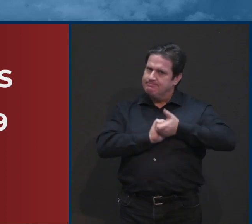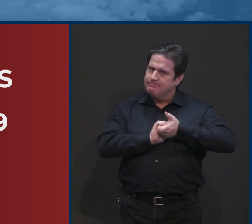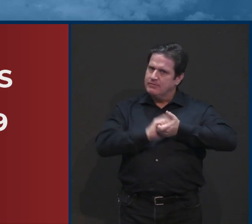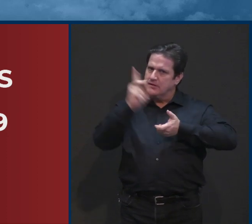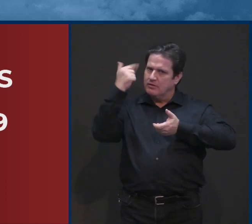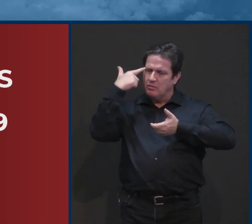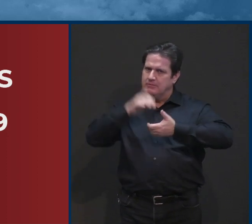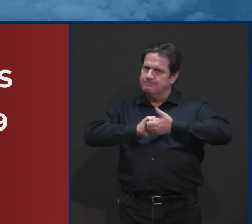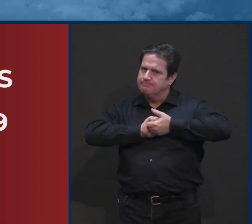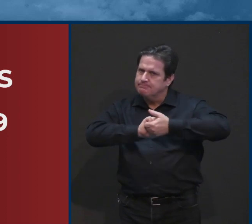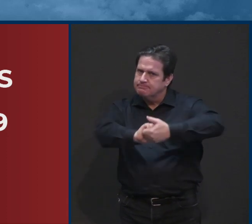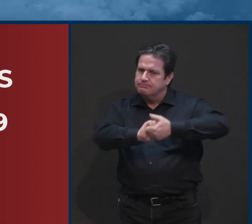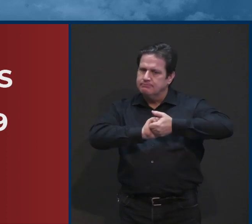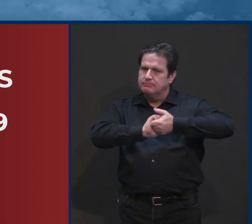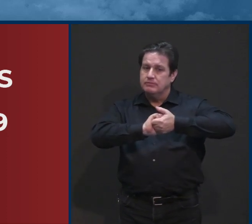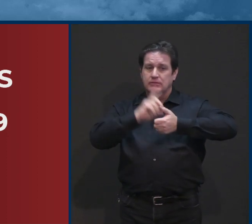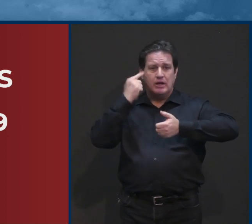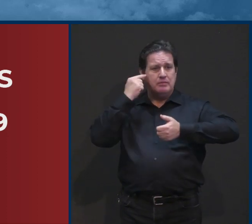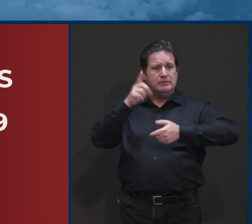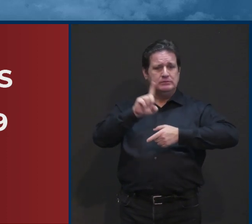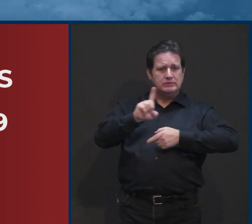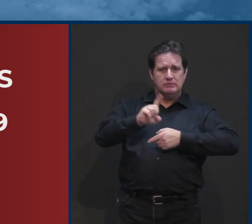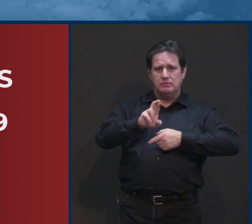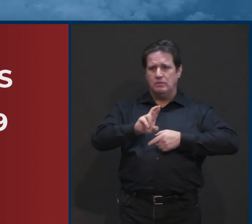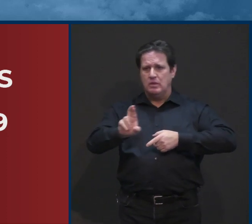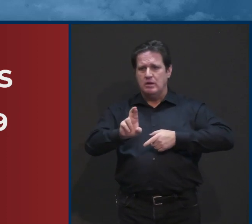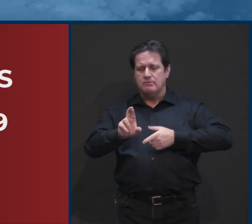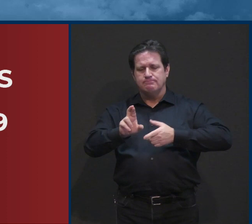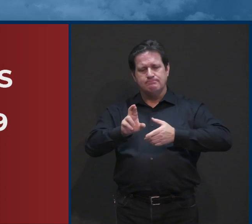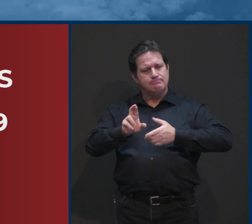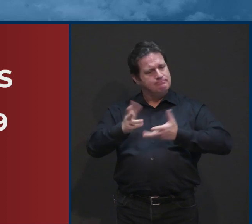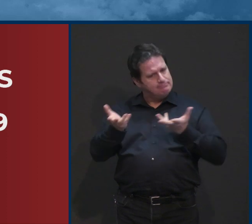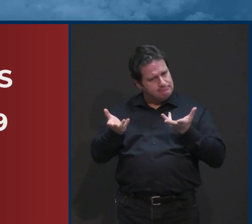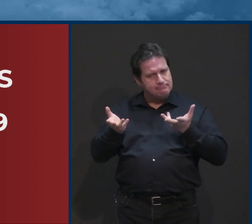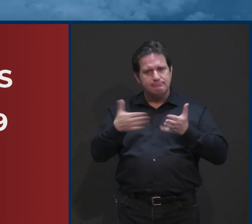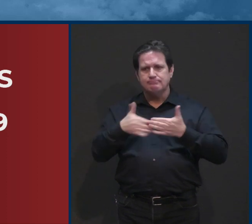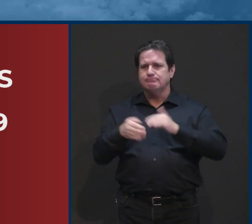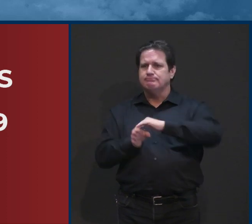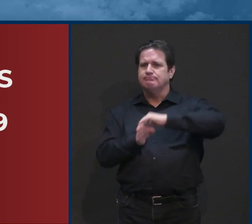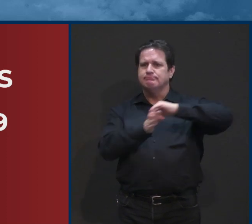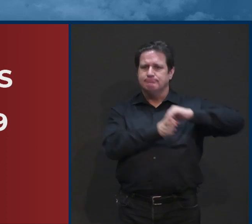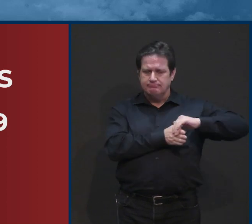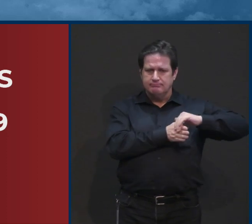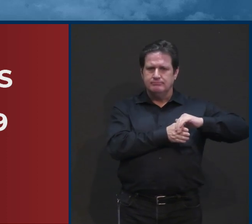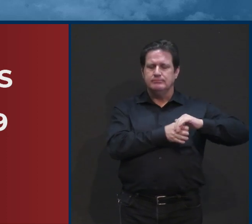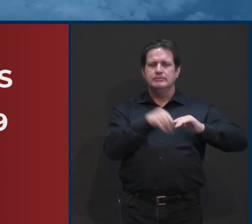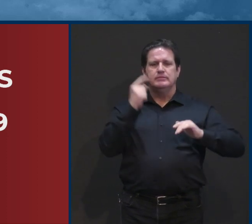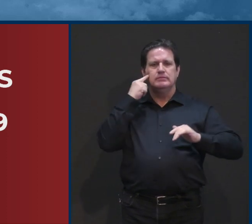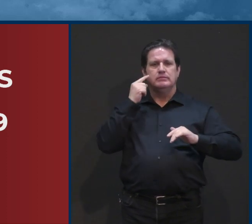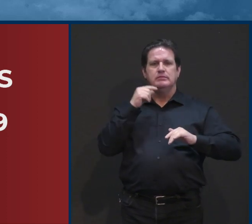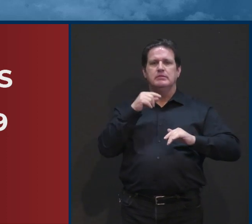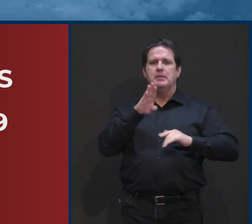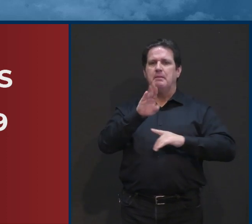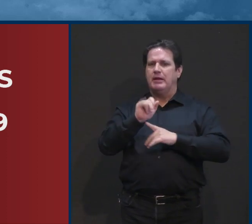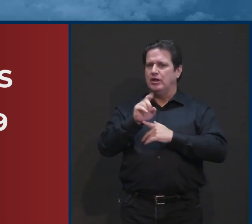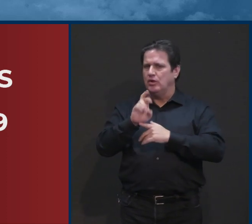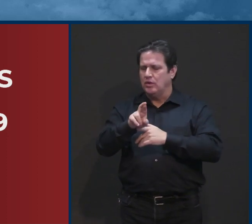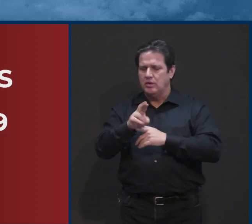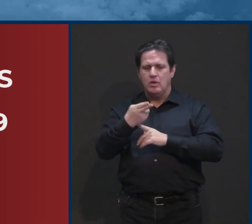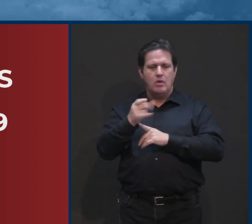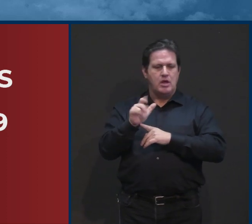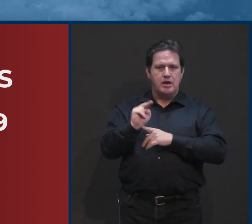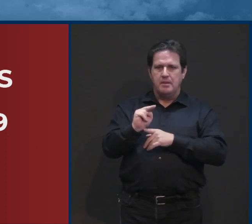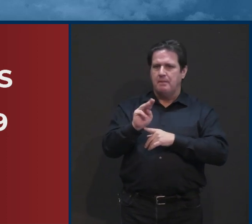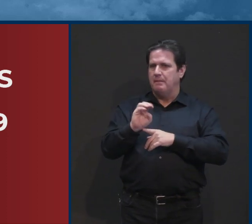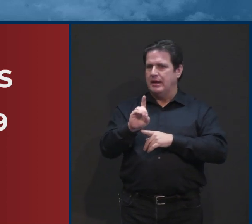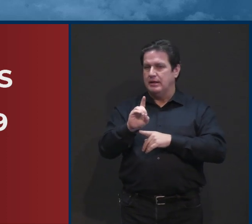The governors, Democrat and Republican, from Republican governors Baker and Hogan, Baker